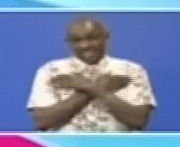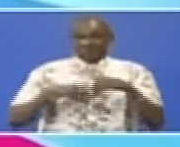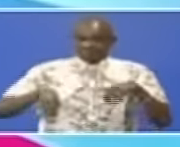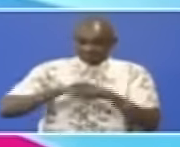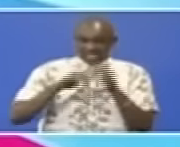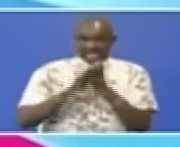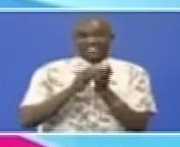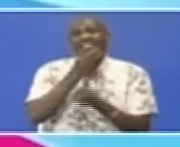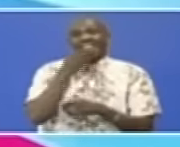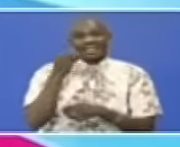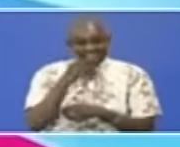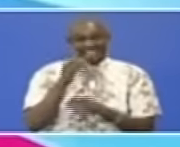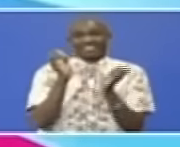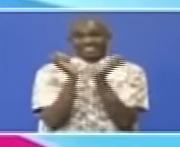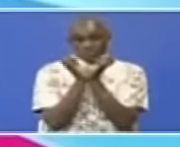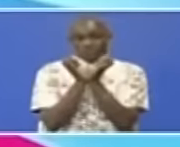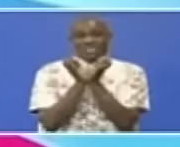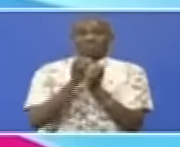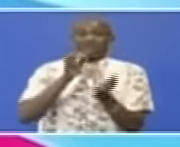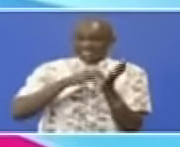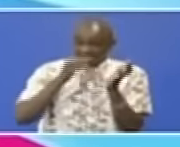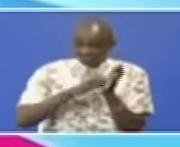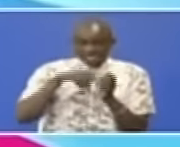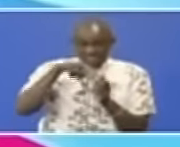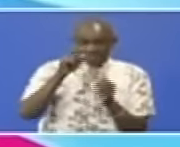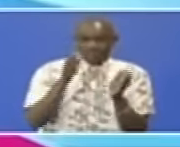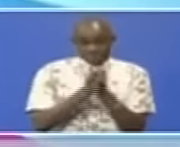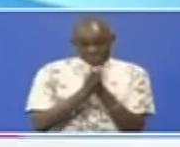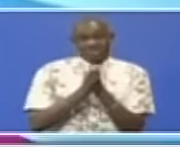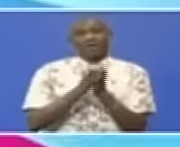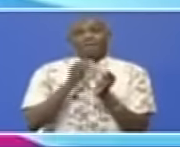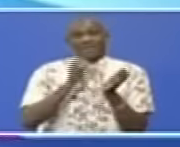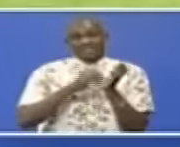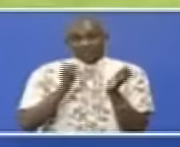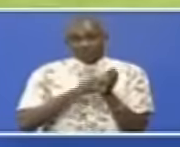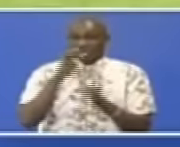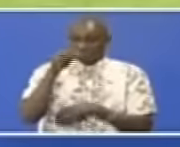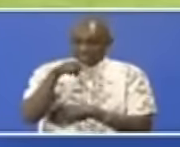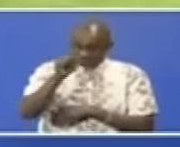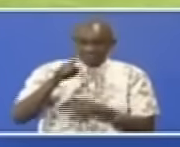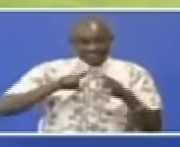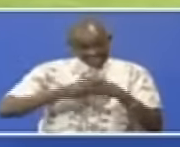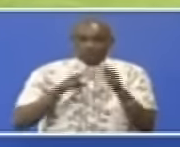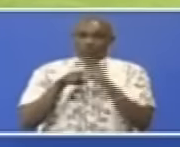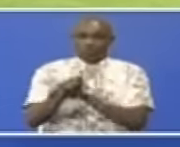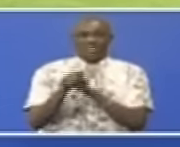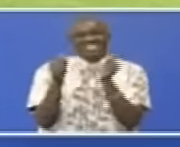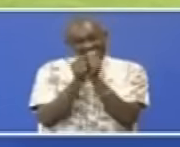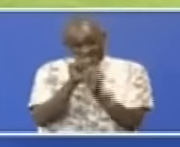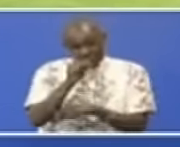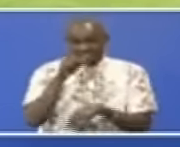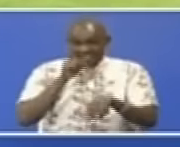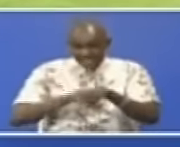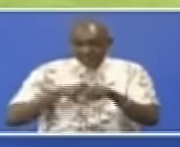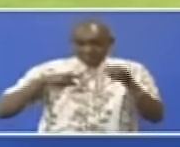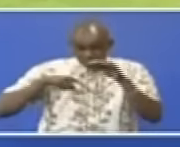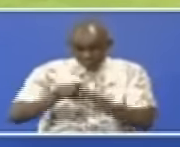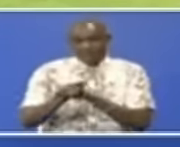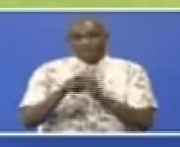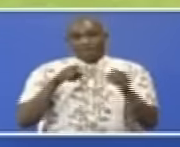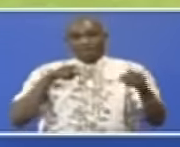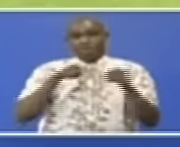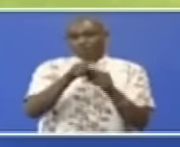Kenyatta Stadium in Machakos. Bunge FC captain and Machakos MP Victor Munyaka opened the score in the 10th minute after slotting in a